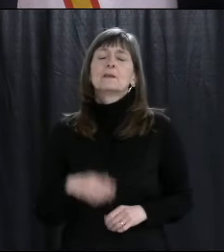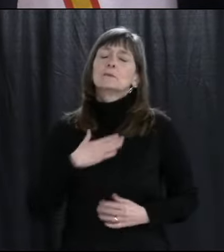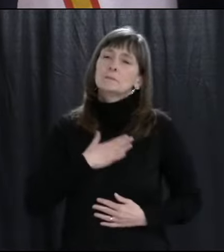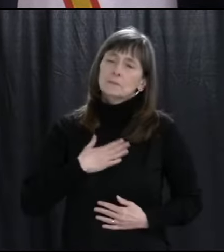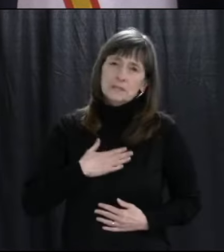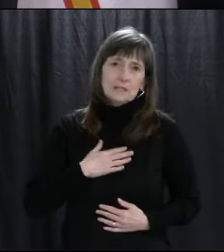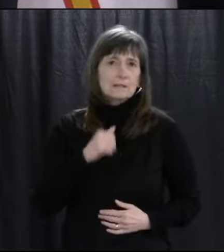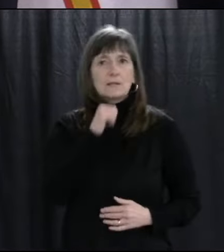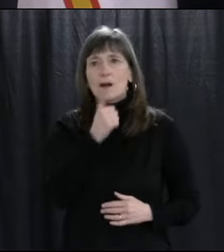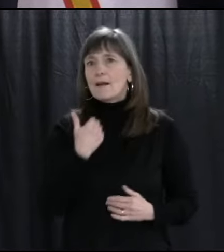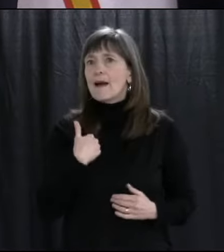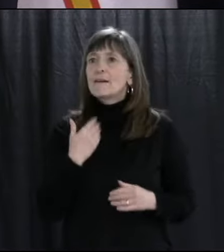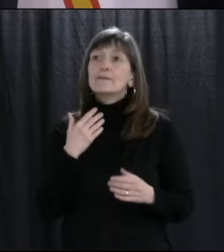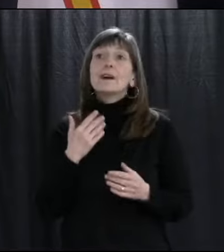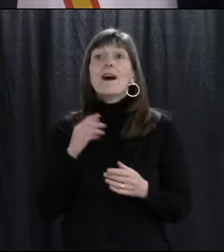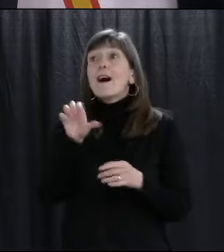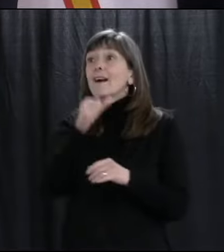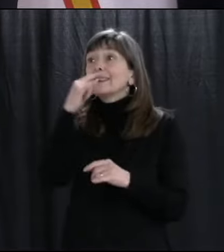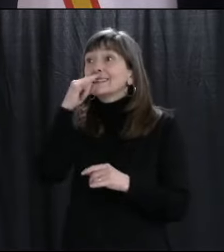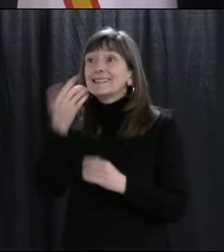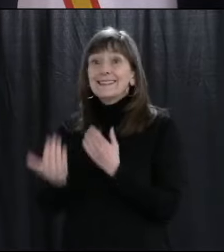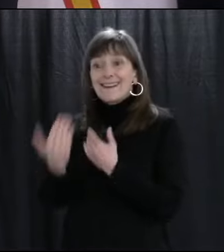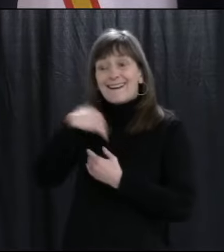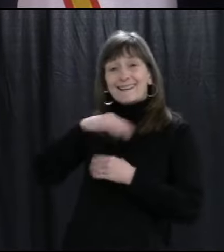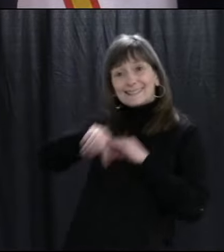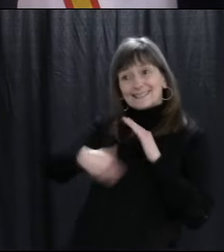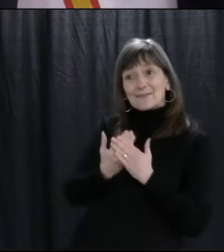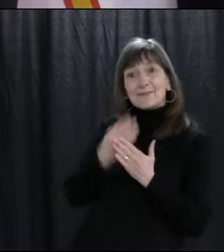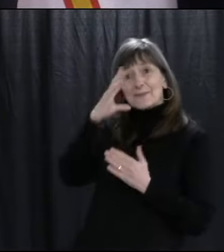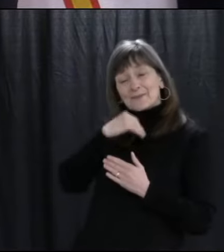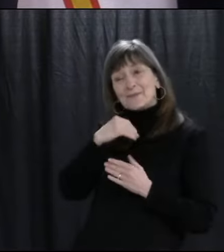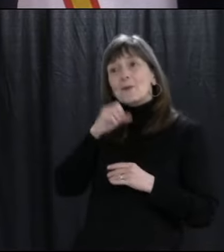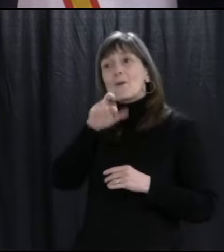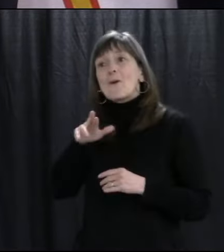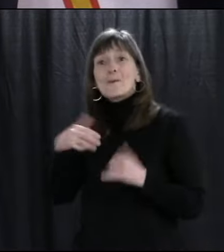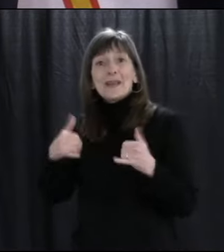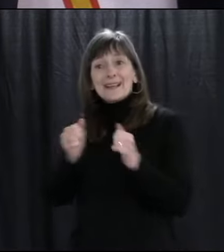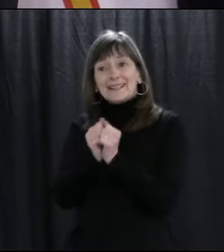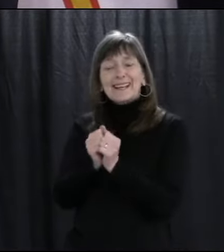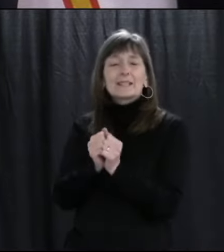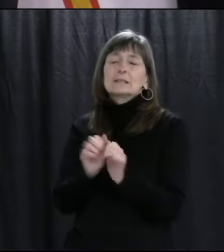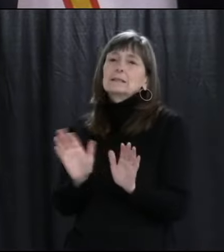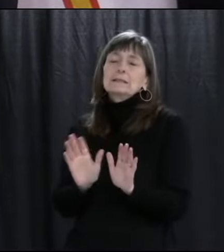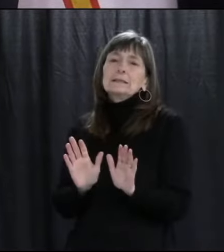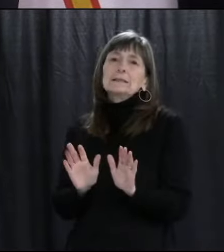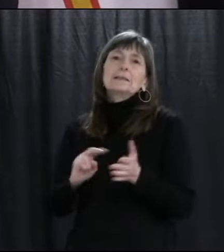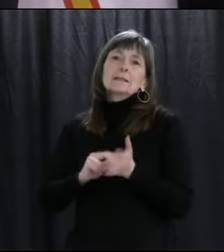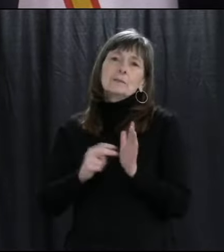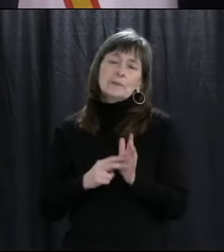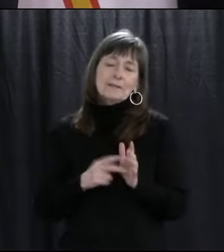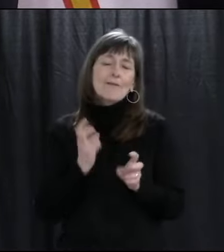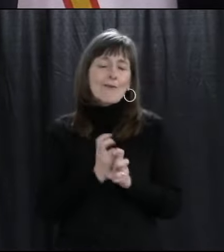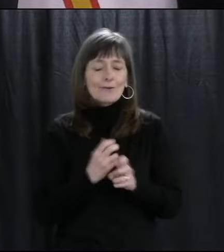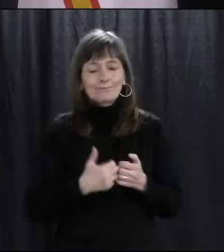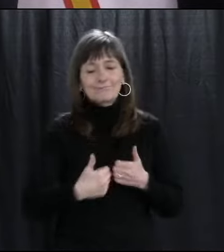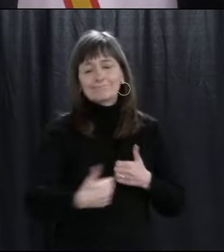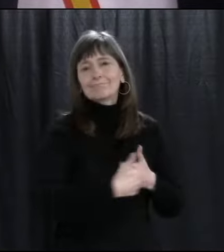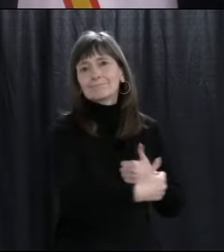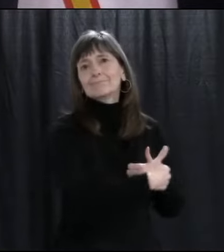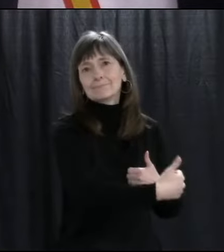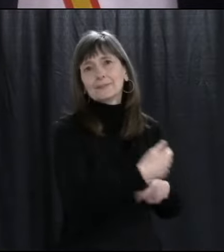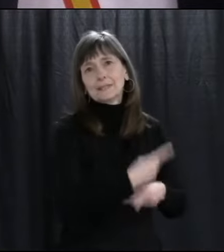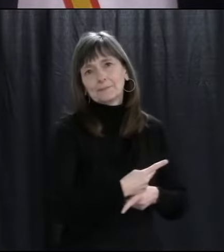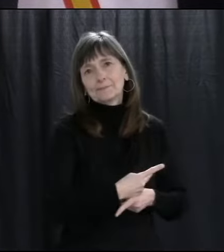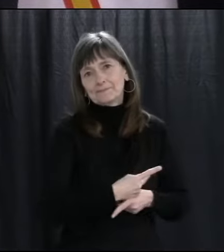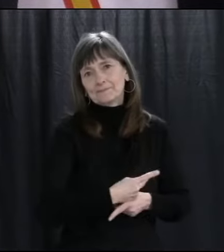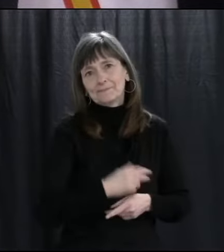or sleepovers for their children. These activities make it difficult to maintain the principles of social distancing. There